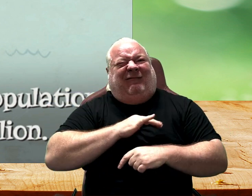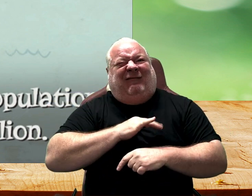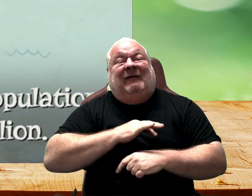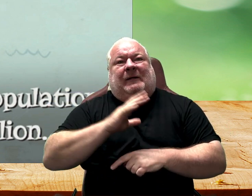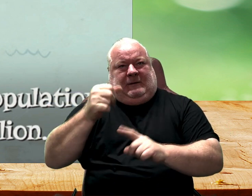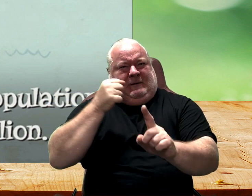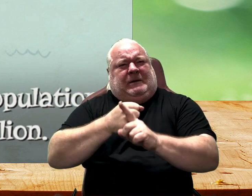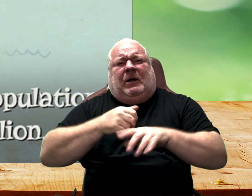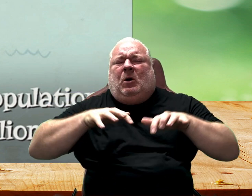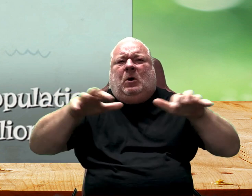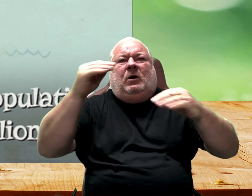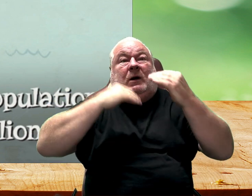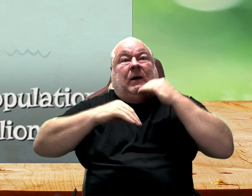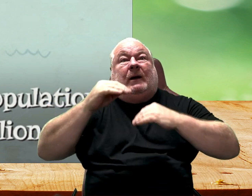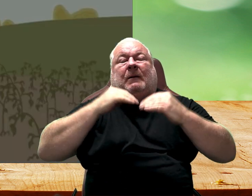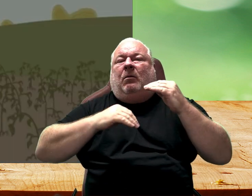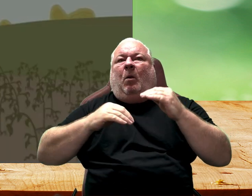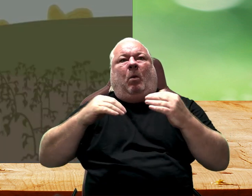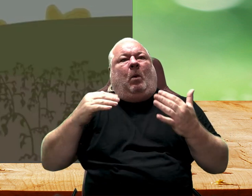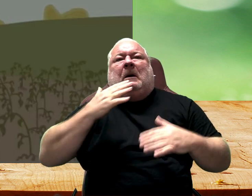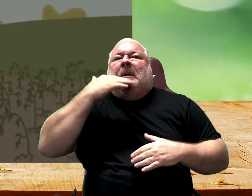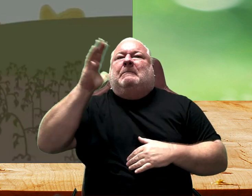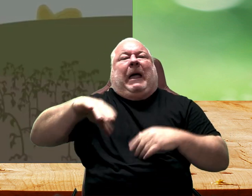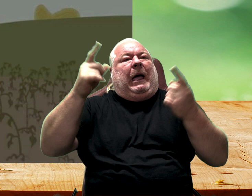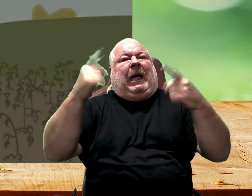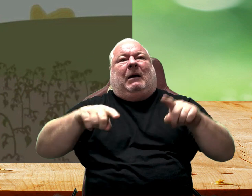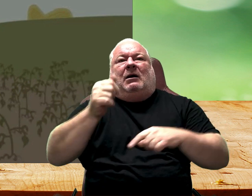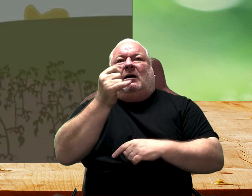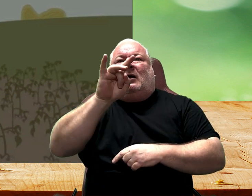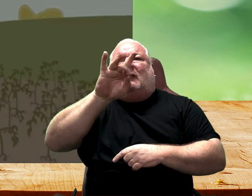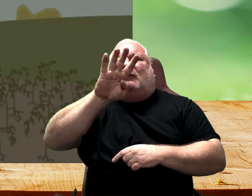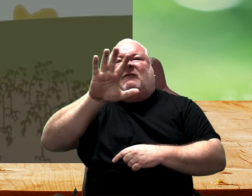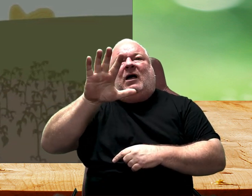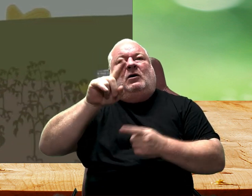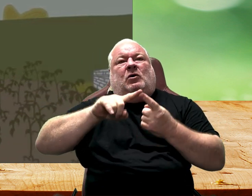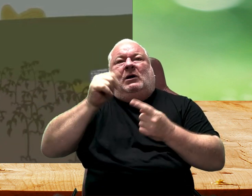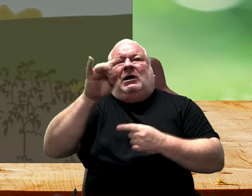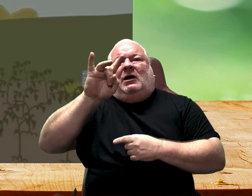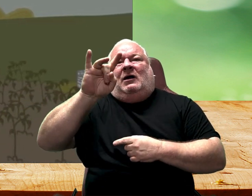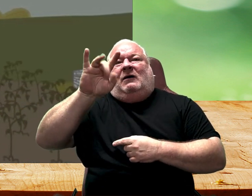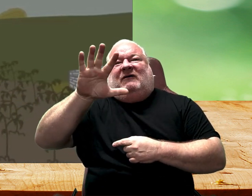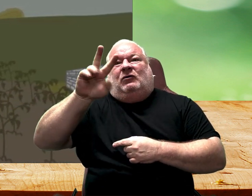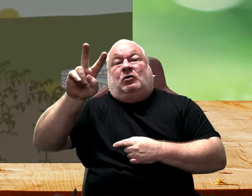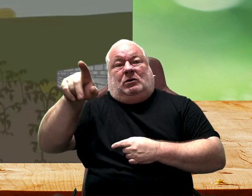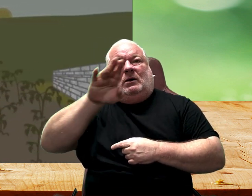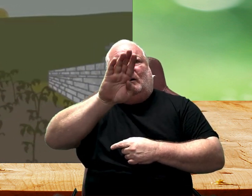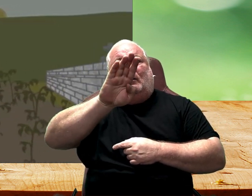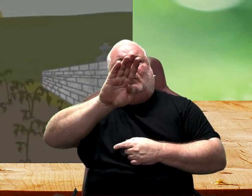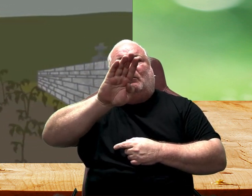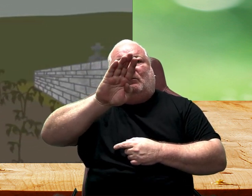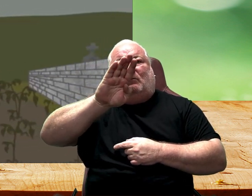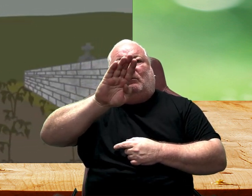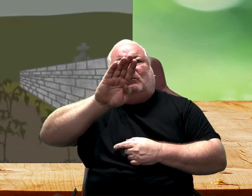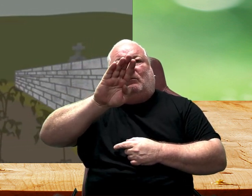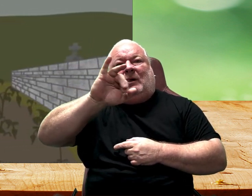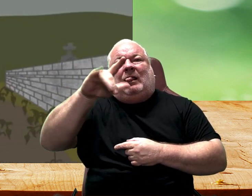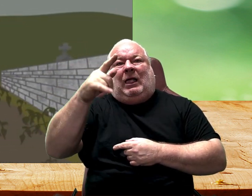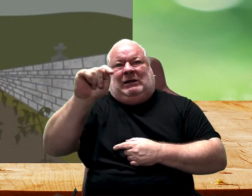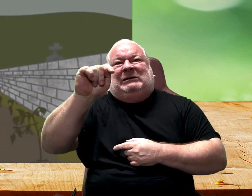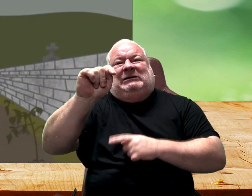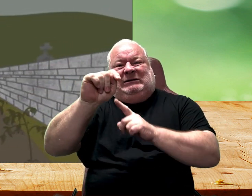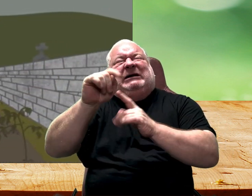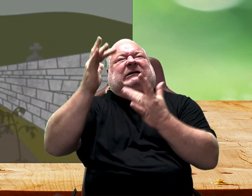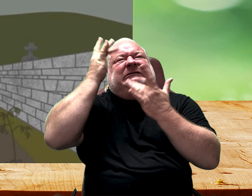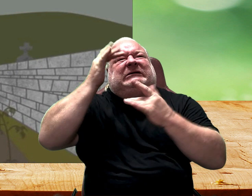staple. But then disaster struck. From 1845 to 1852, potato blight disease ravaged